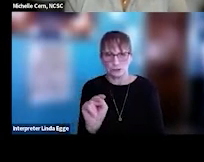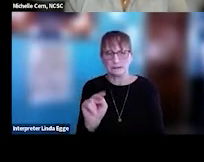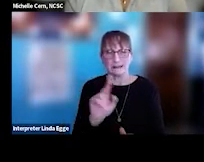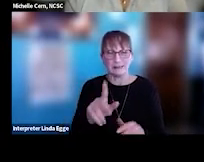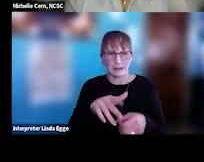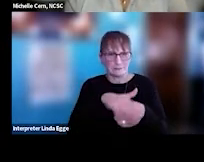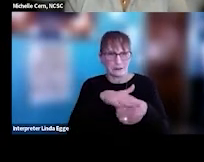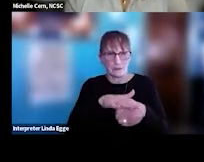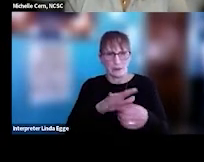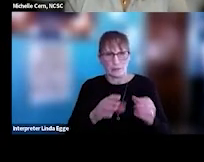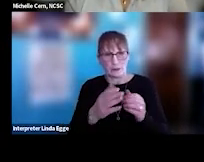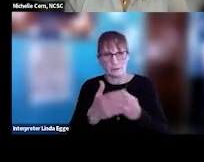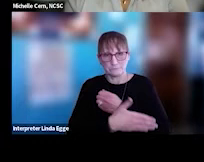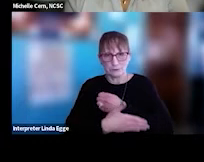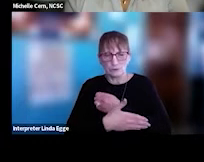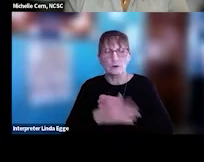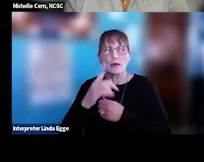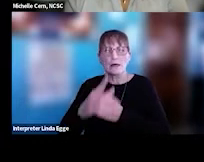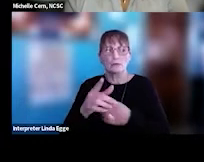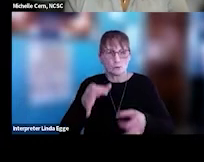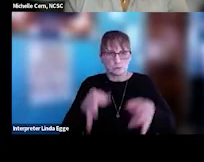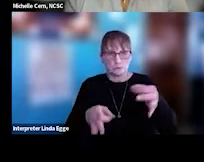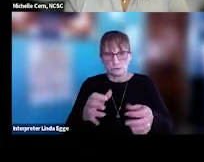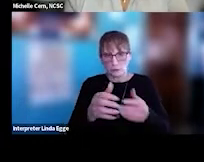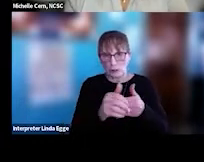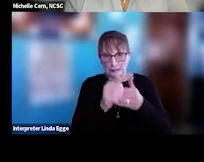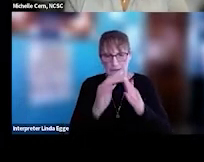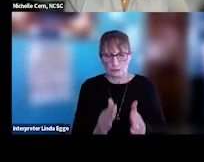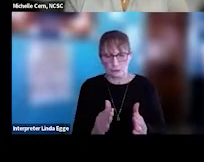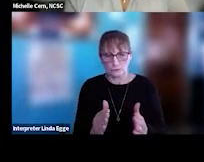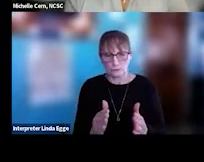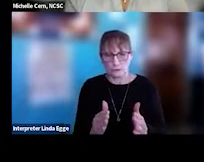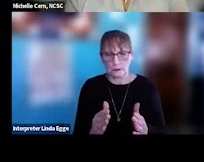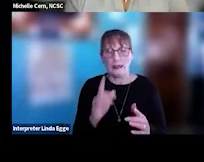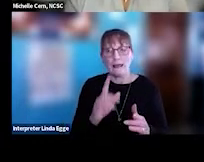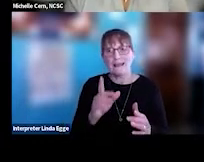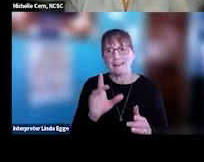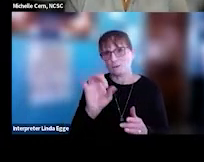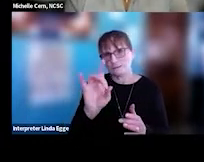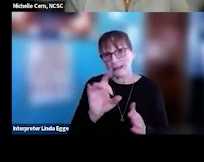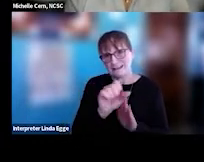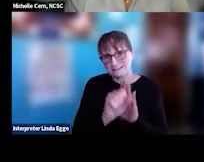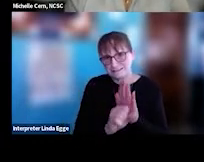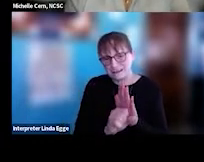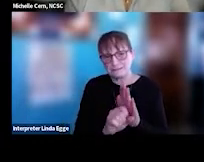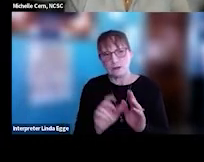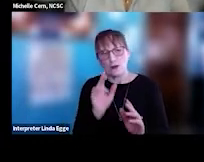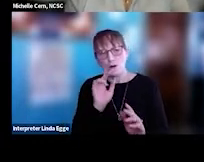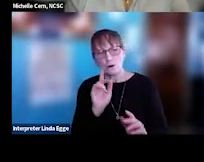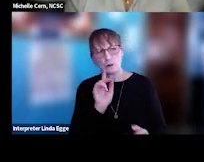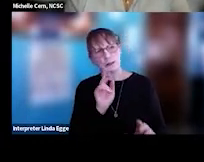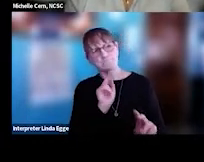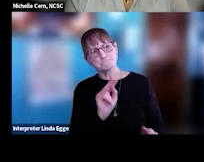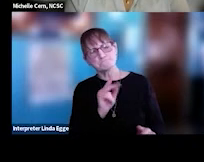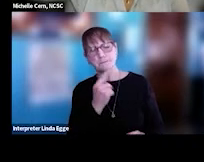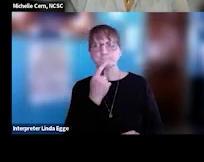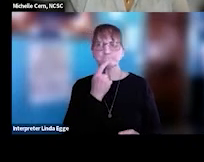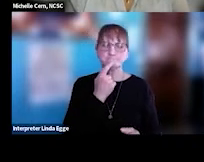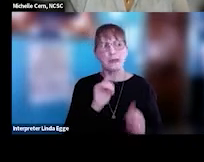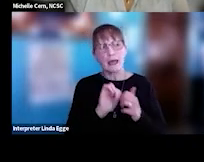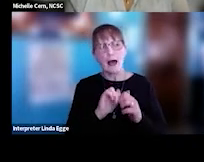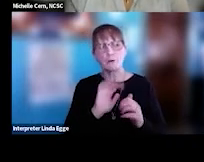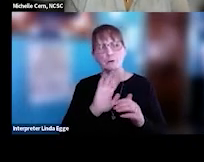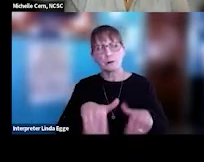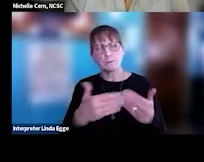country, those judicial leaders in those 8 states were looking at a way to provide training and to provide